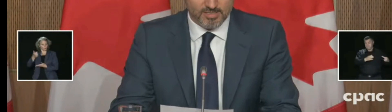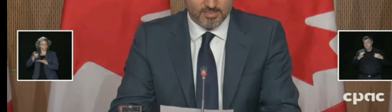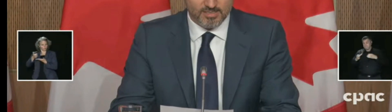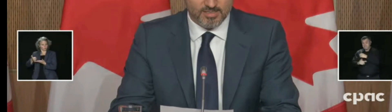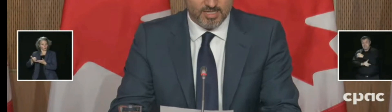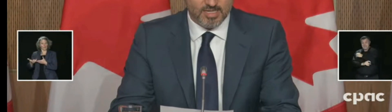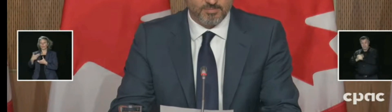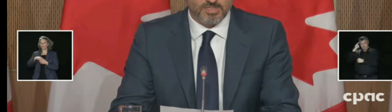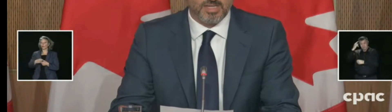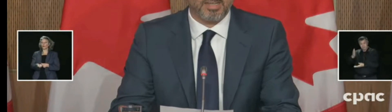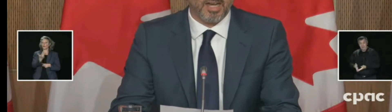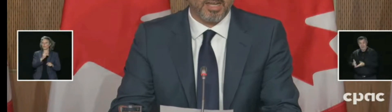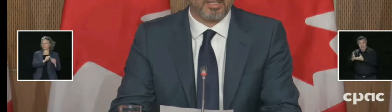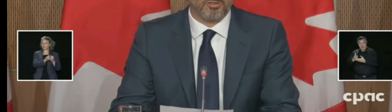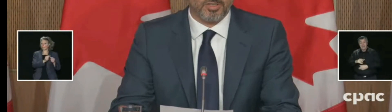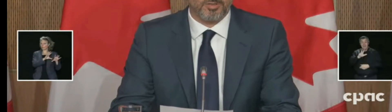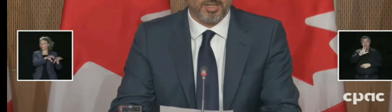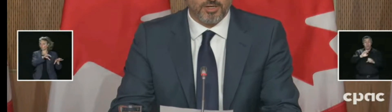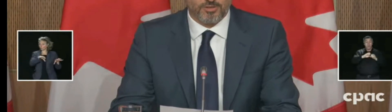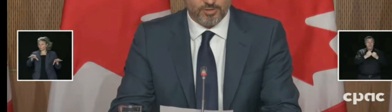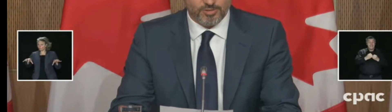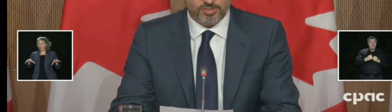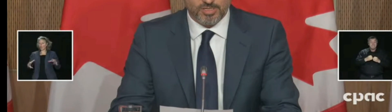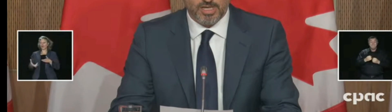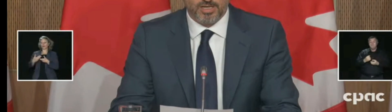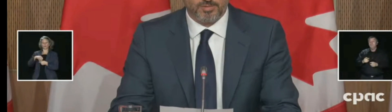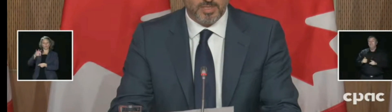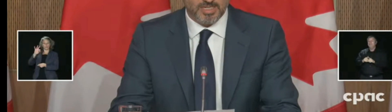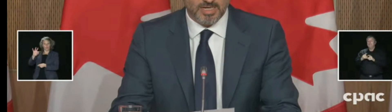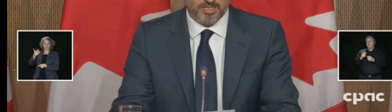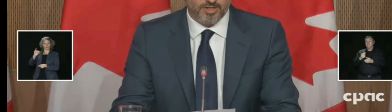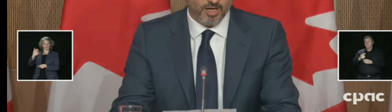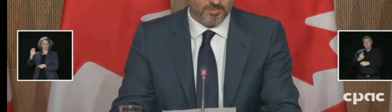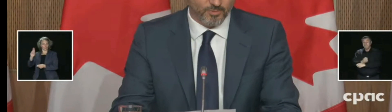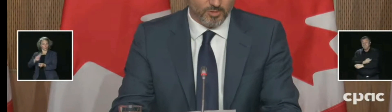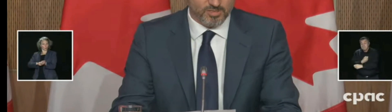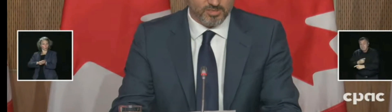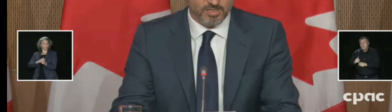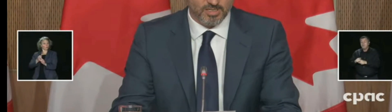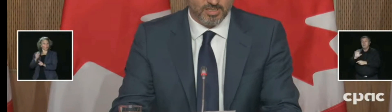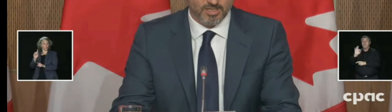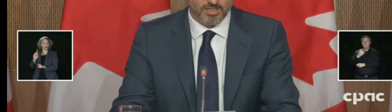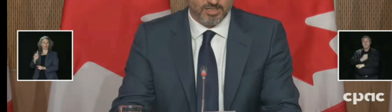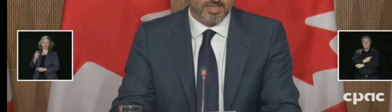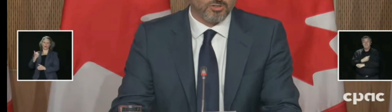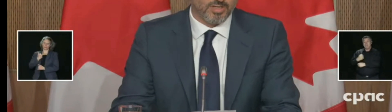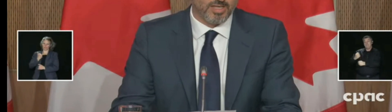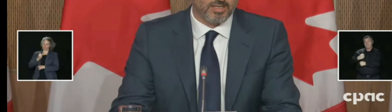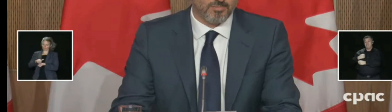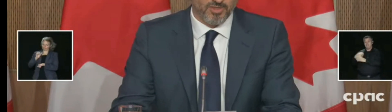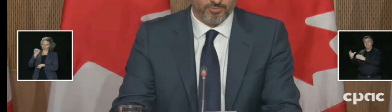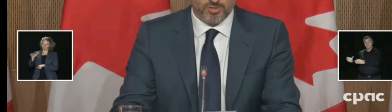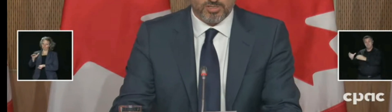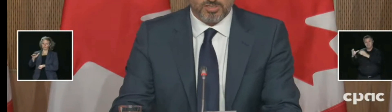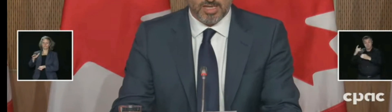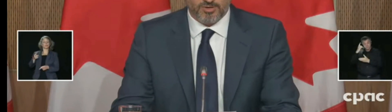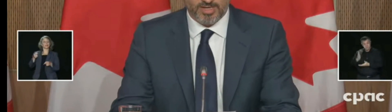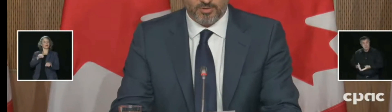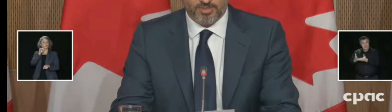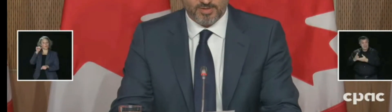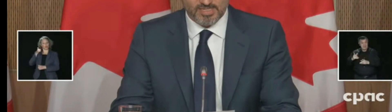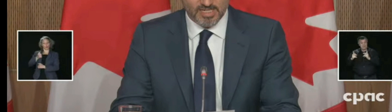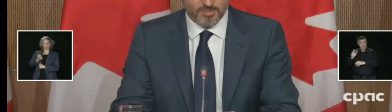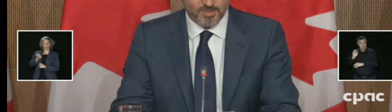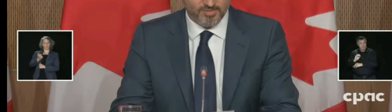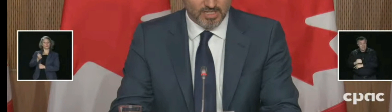medical assistance teams and 9 critical care nurses from the Canadian Armed Forces. Yesterday, the forces carried